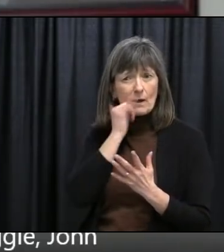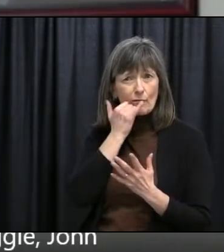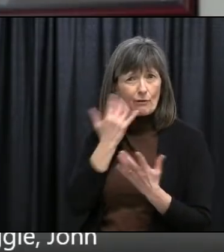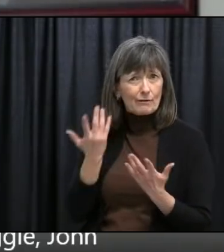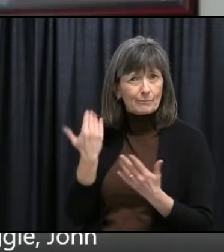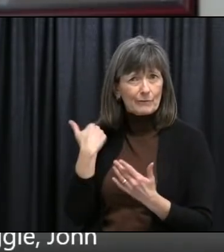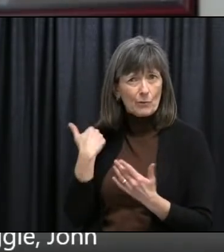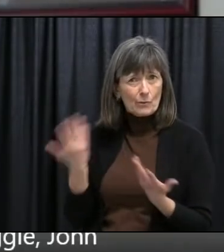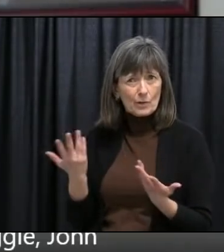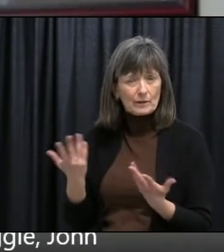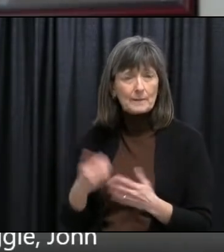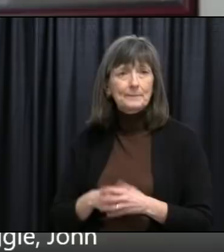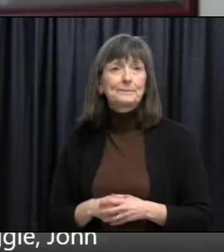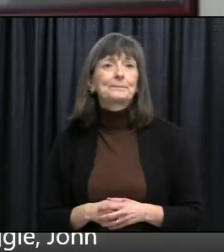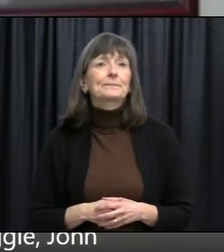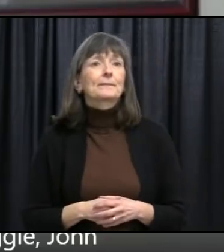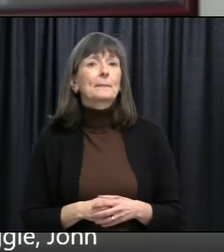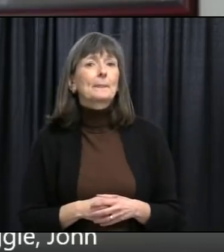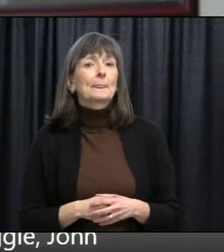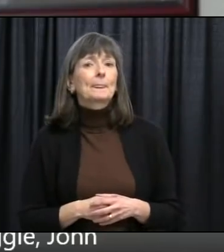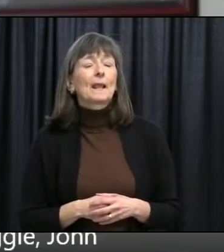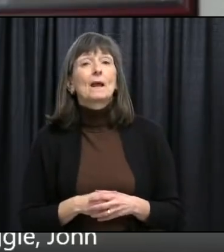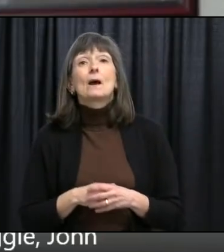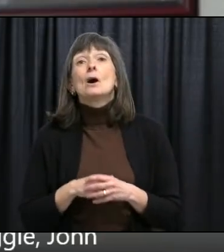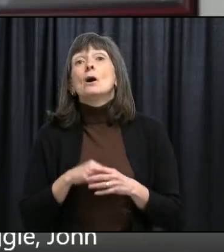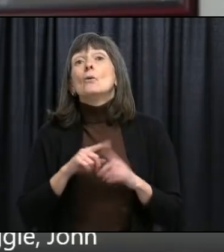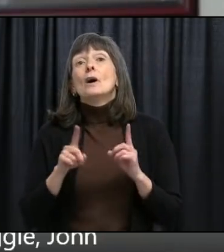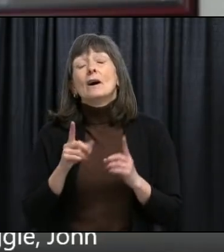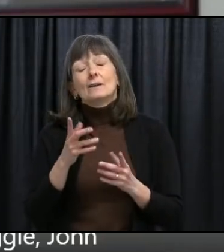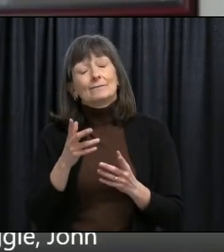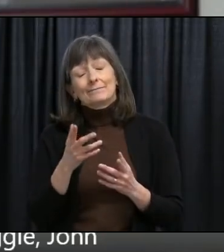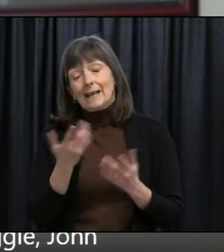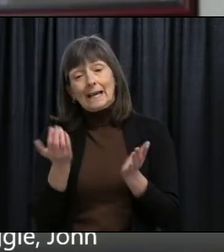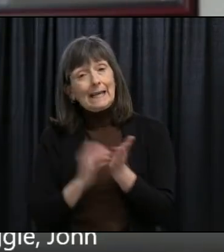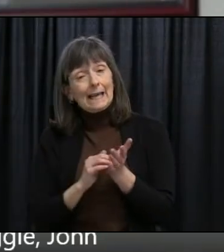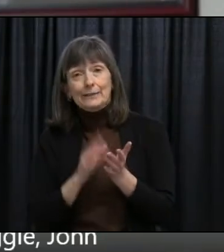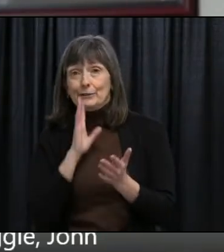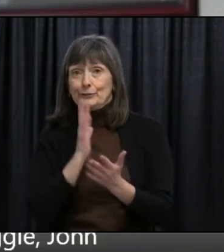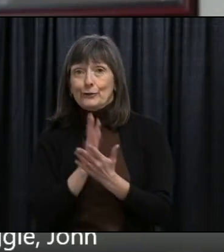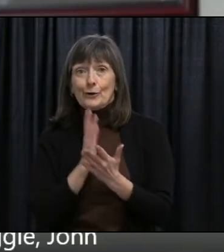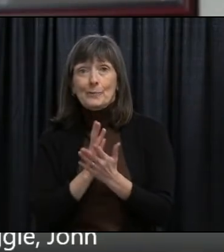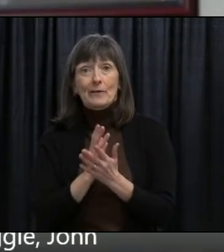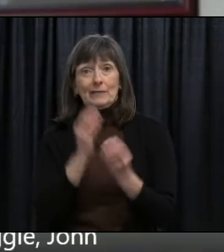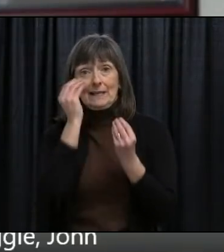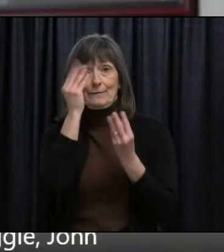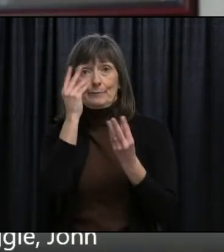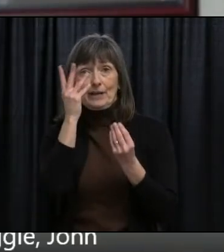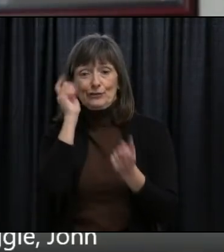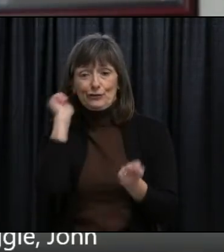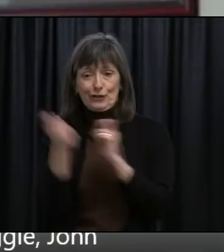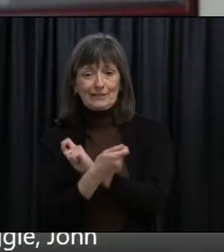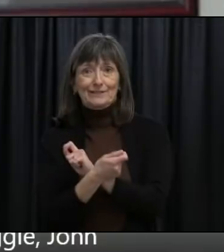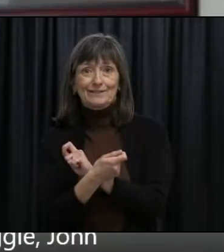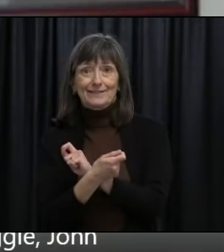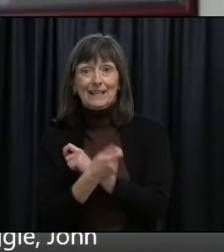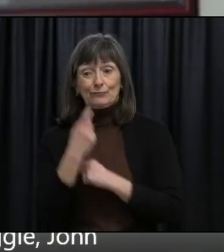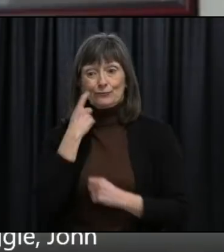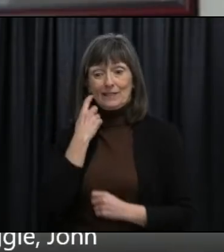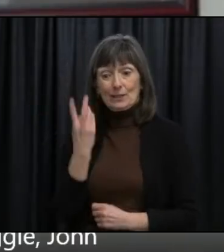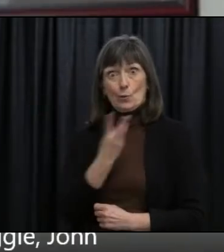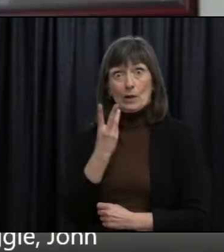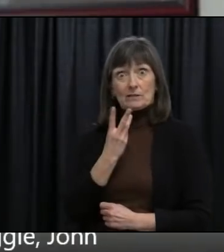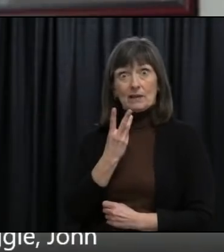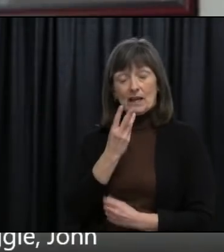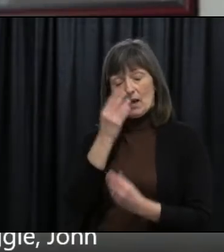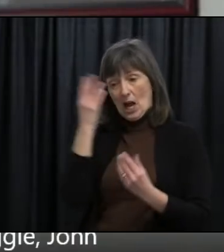We had a set of information and facts that were accurate as they were portrayed to me and then to you on Wednesday. And by